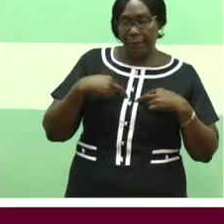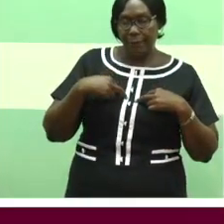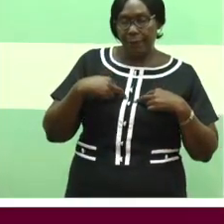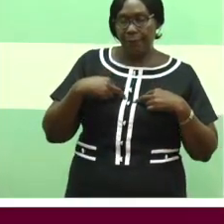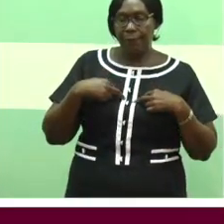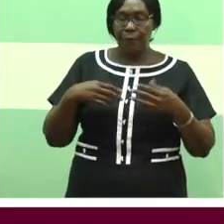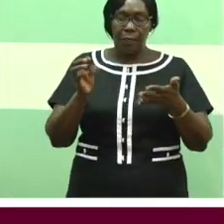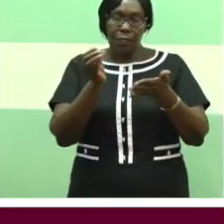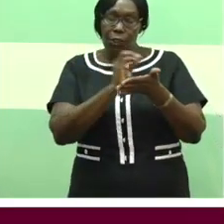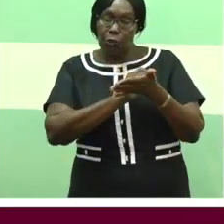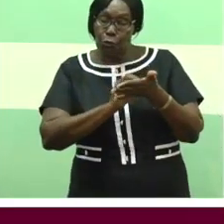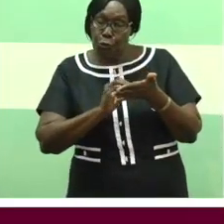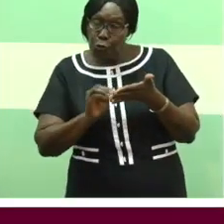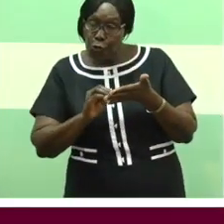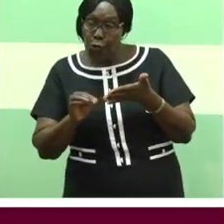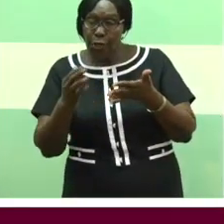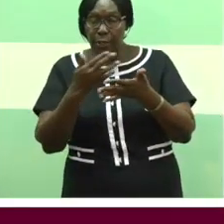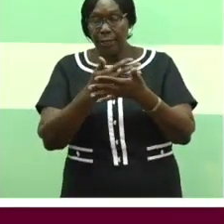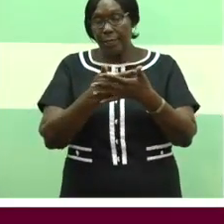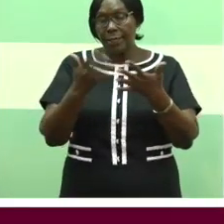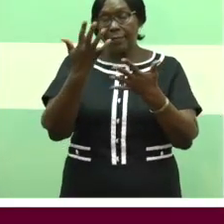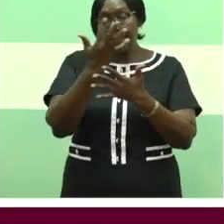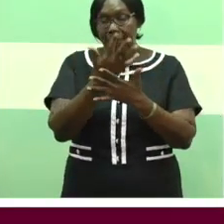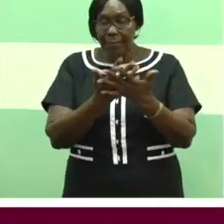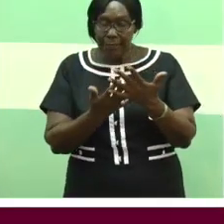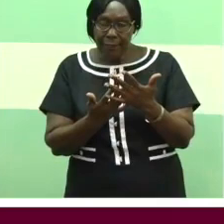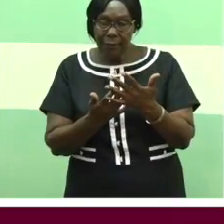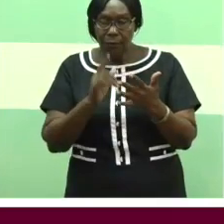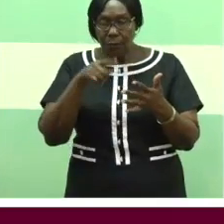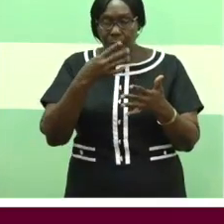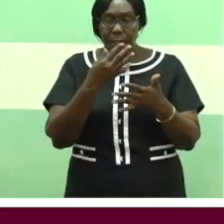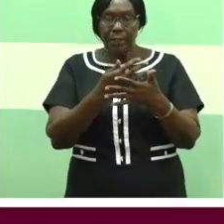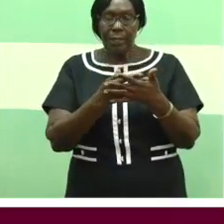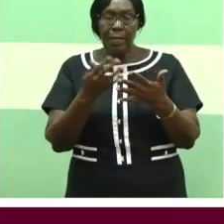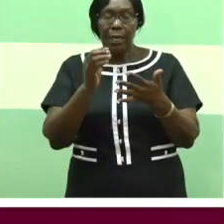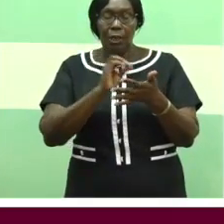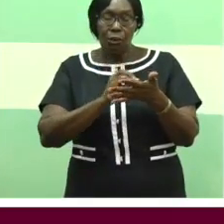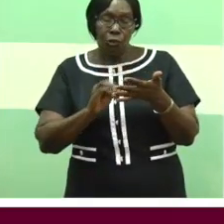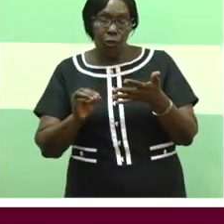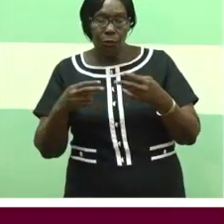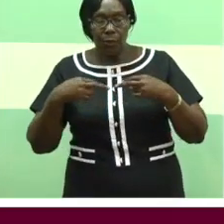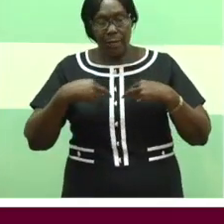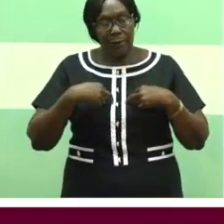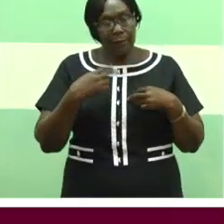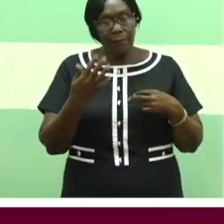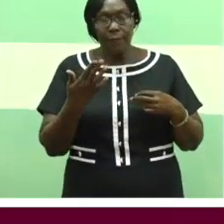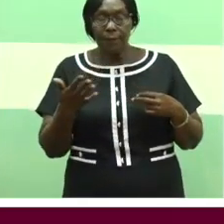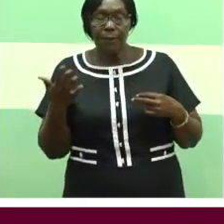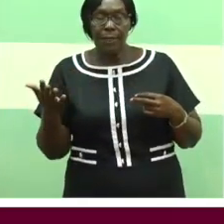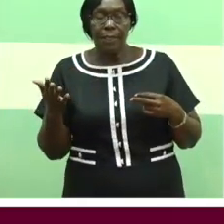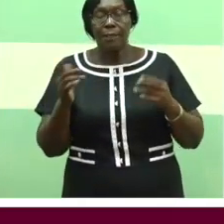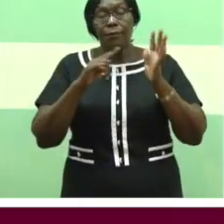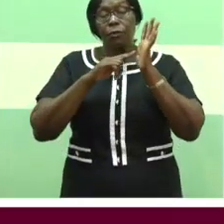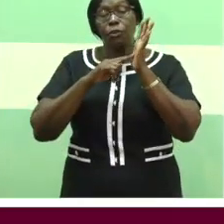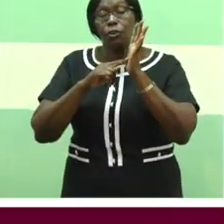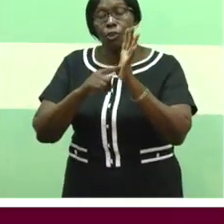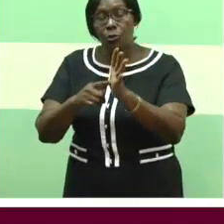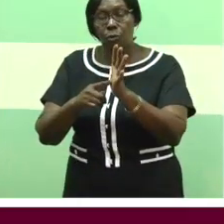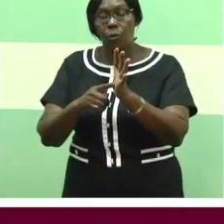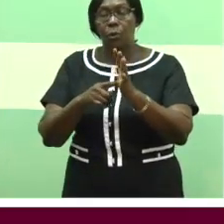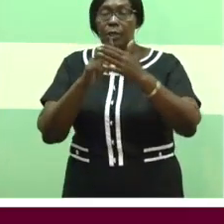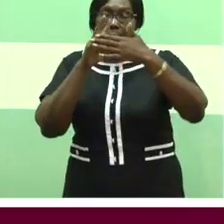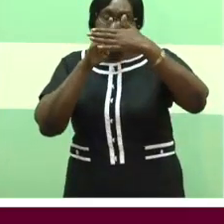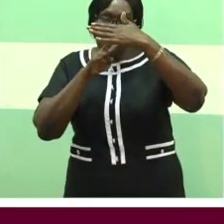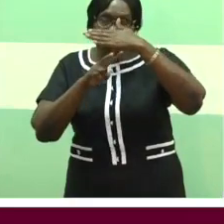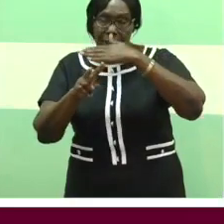a written schedule. And when we say written, we have some elements of visual